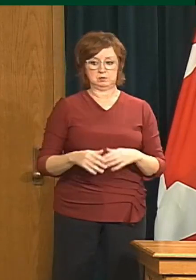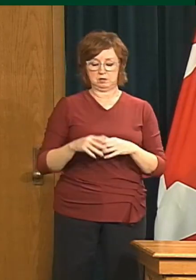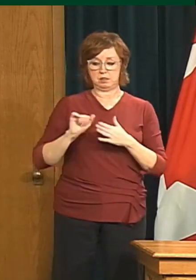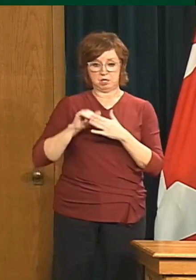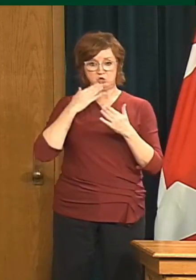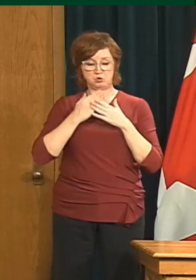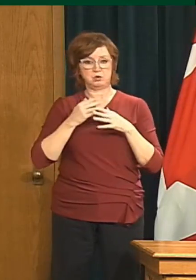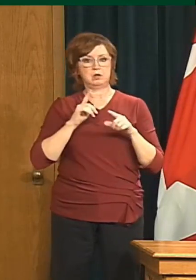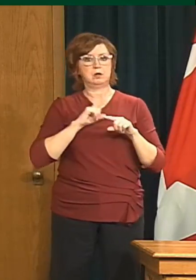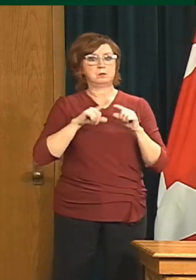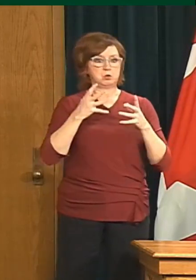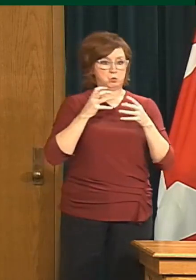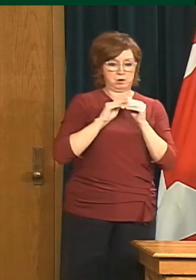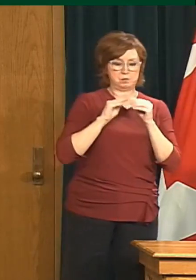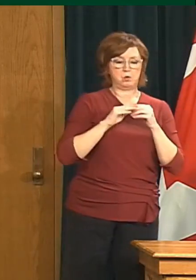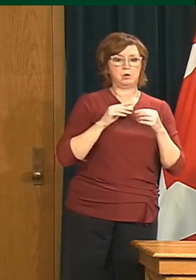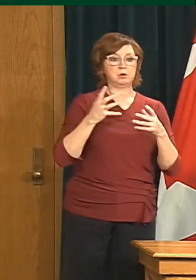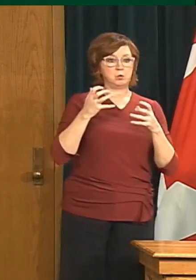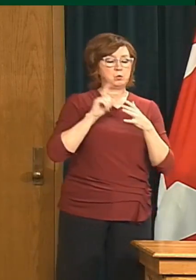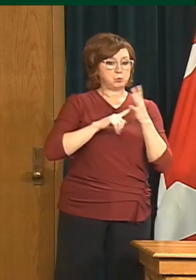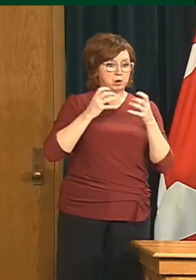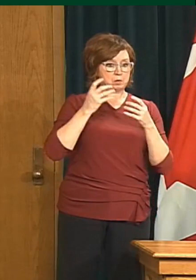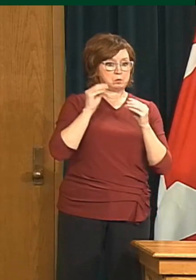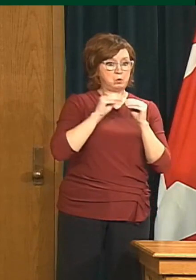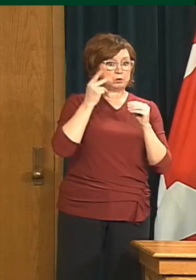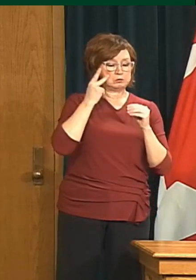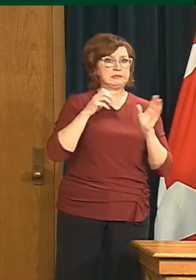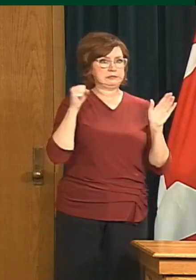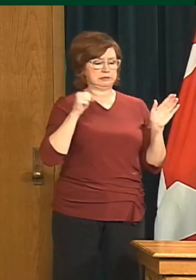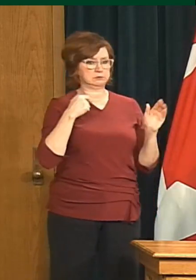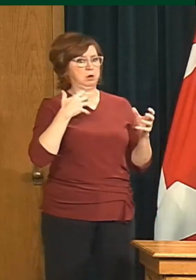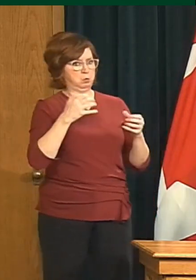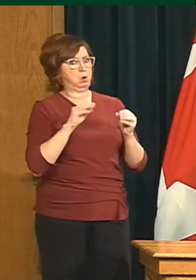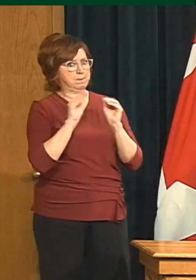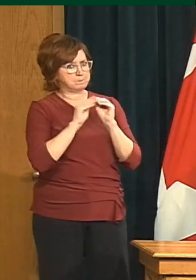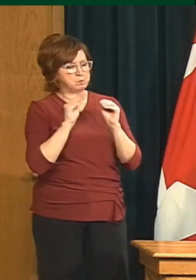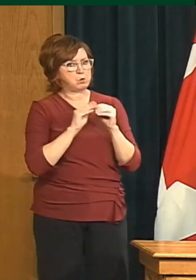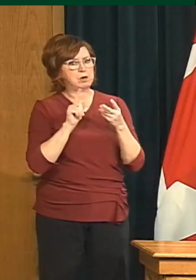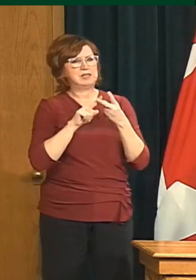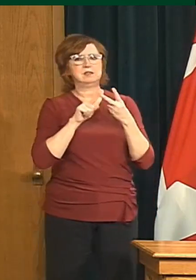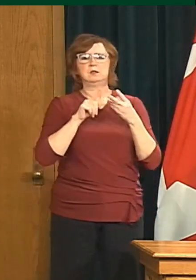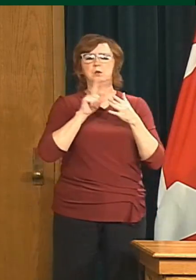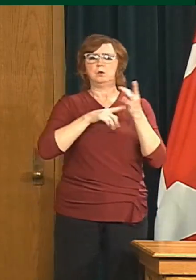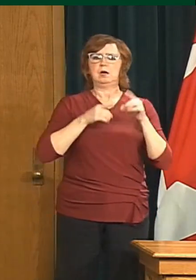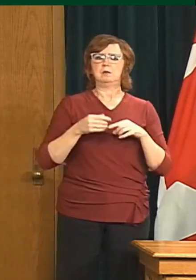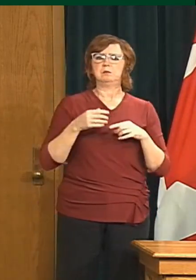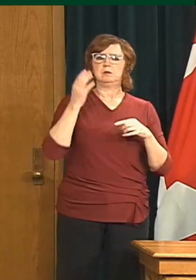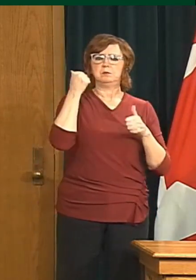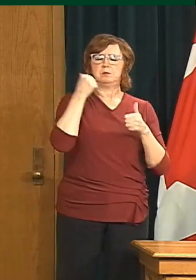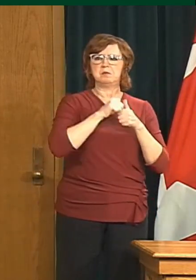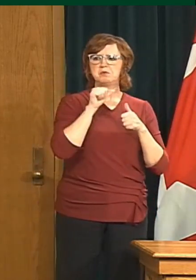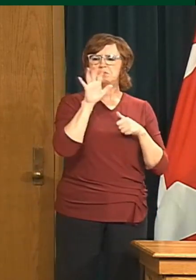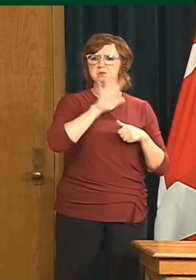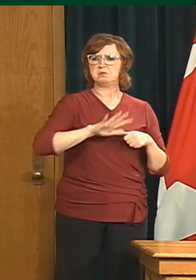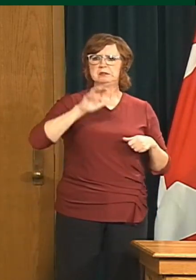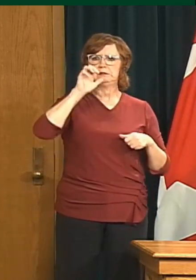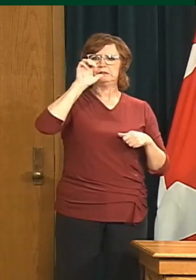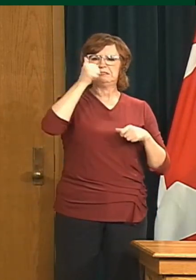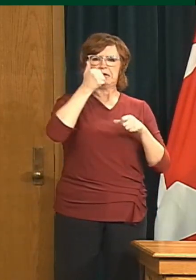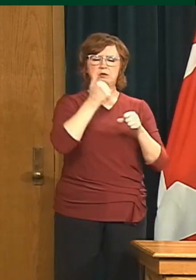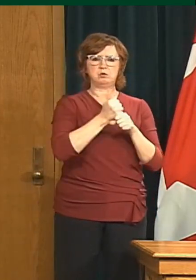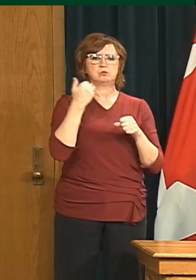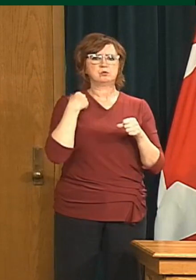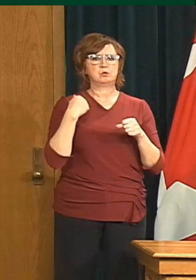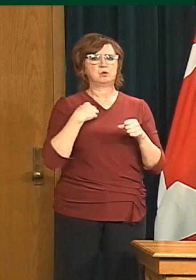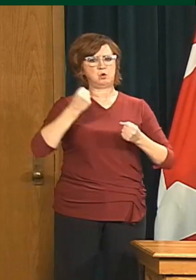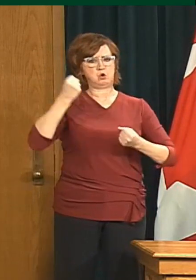a program put in place. I've said this many times. I'd like to see a program put in place similar to what was put in place for the auto industry about a decade ago. We